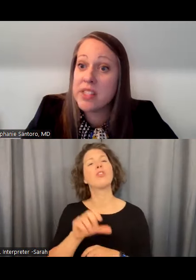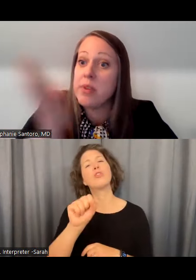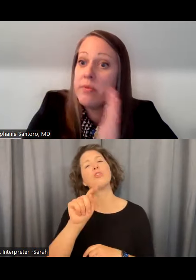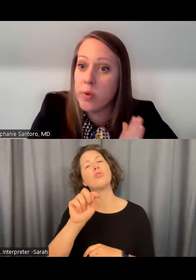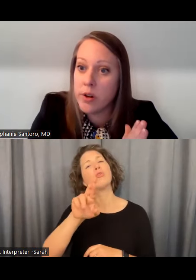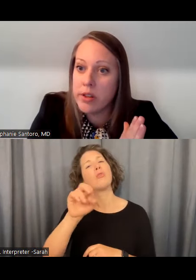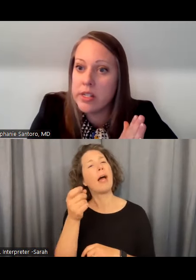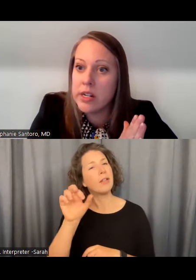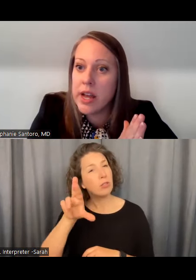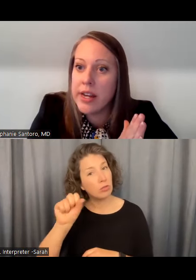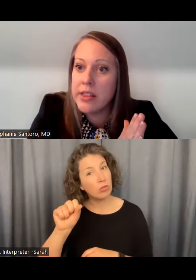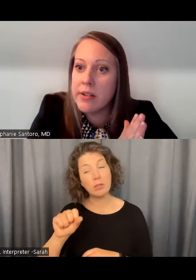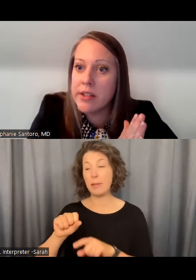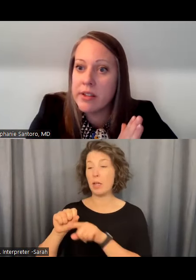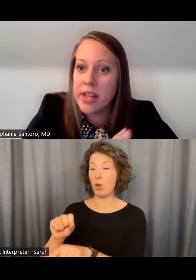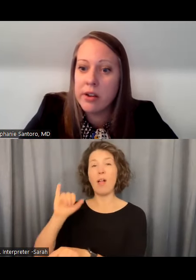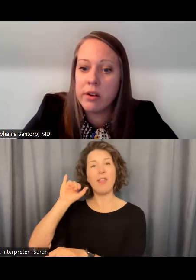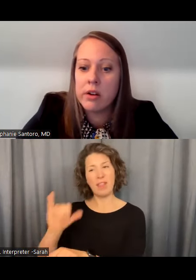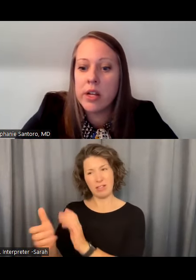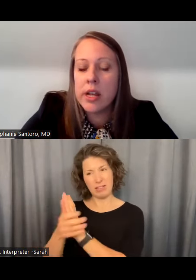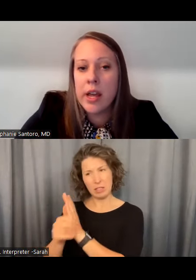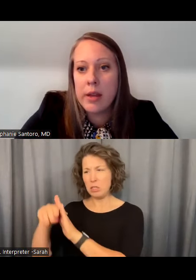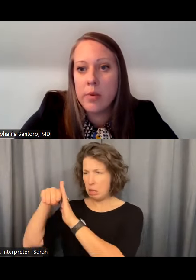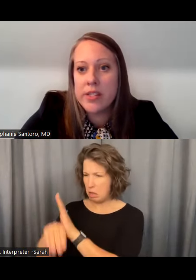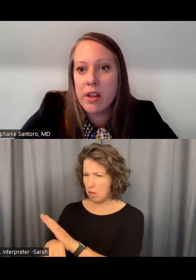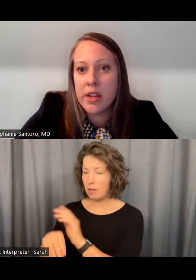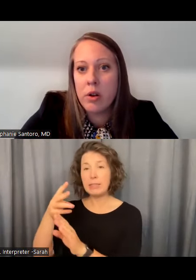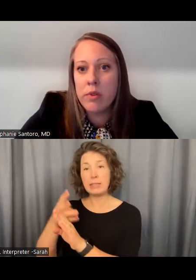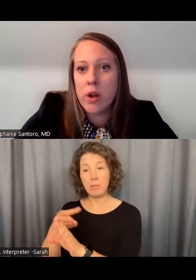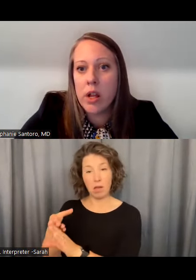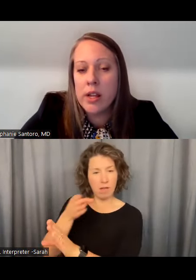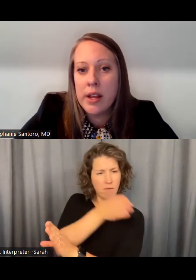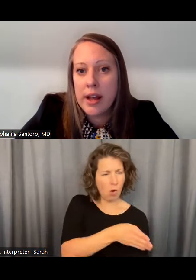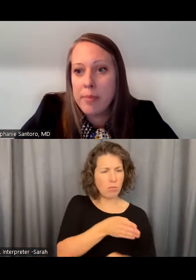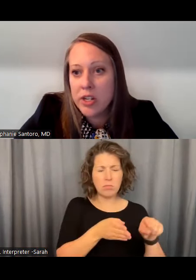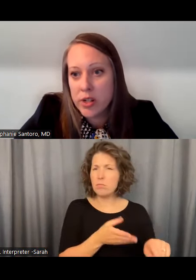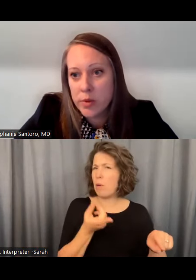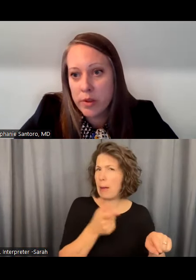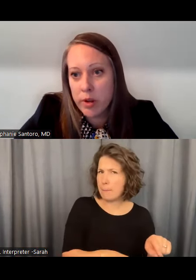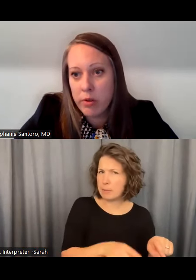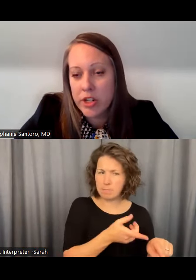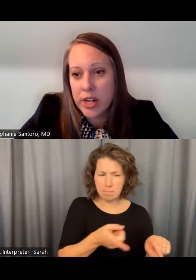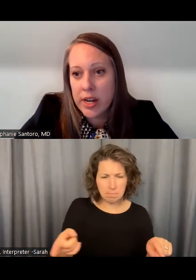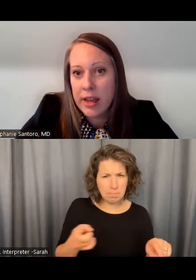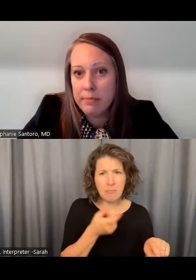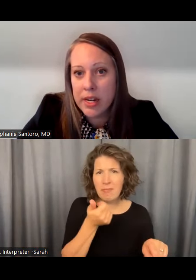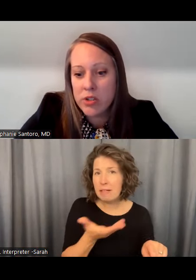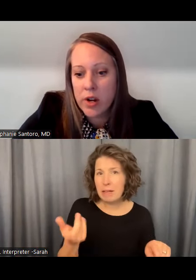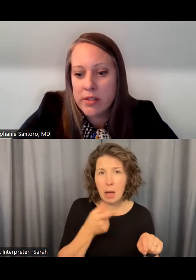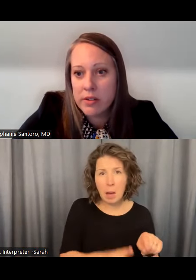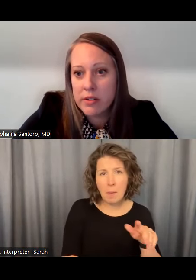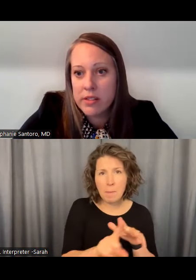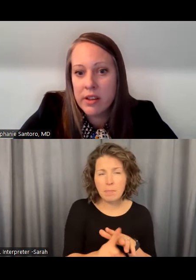6 months before the decline in their skills had occurred. And we saw that overall, patients with regression had